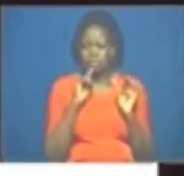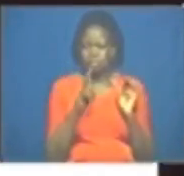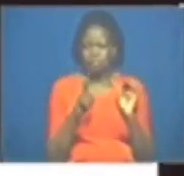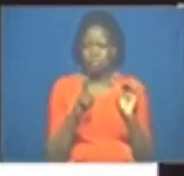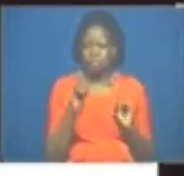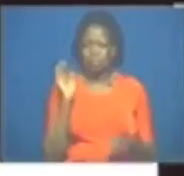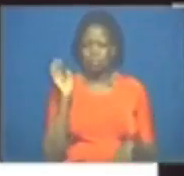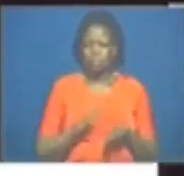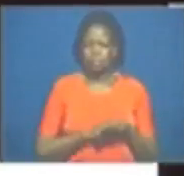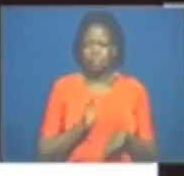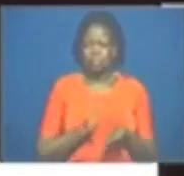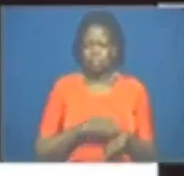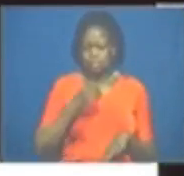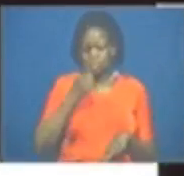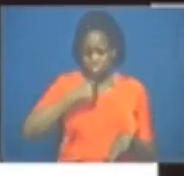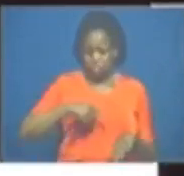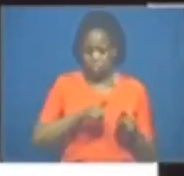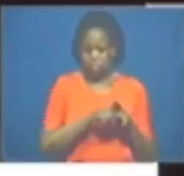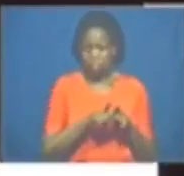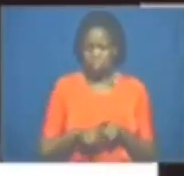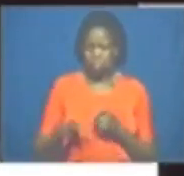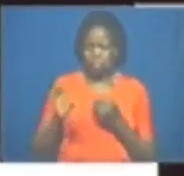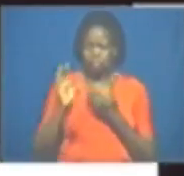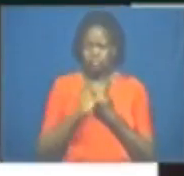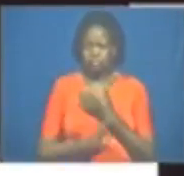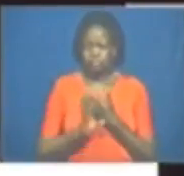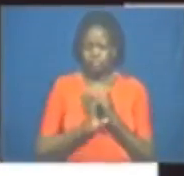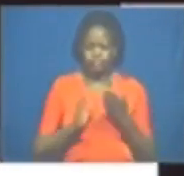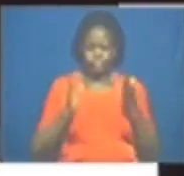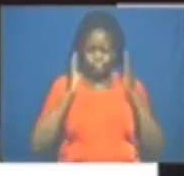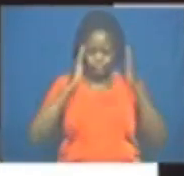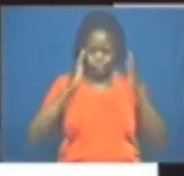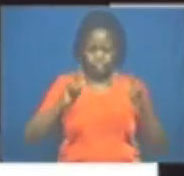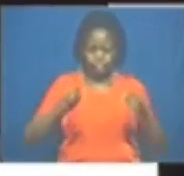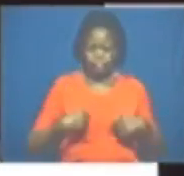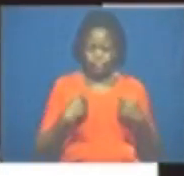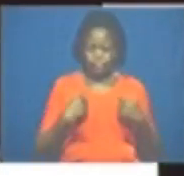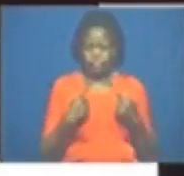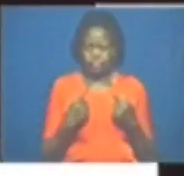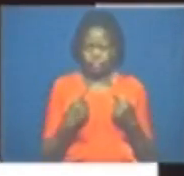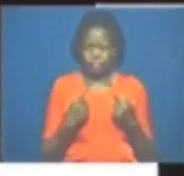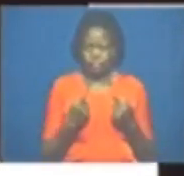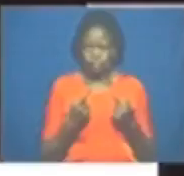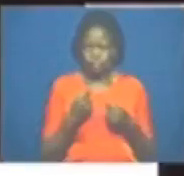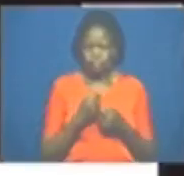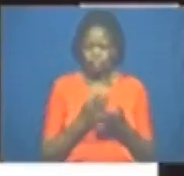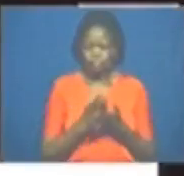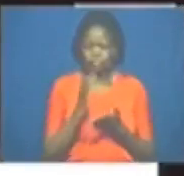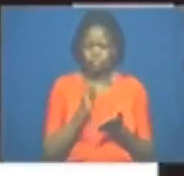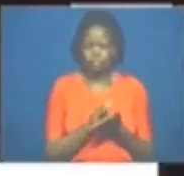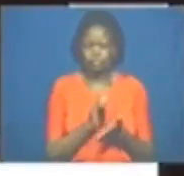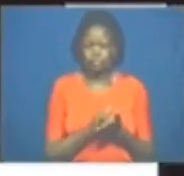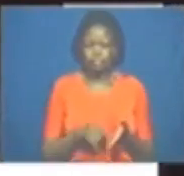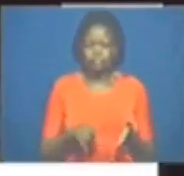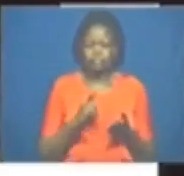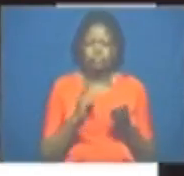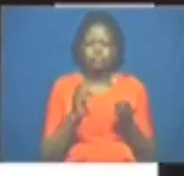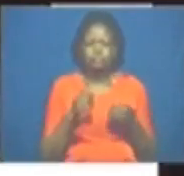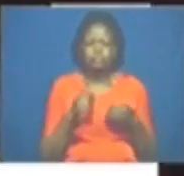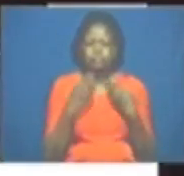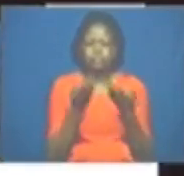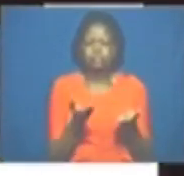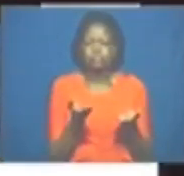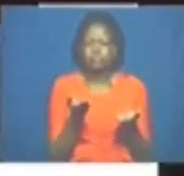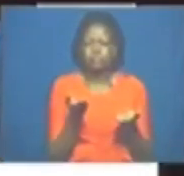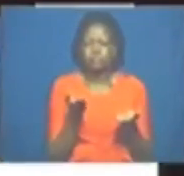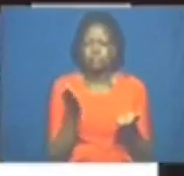befitting for us as a country to commit to ourselves to make sure that we actually give him